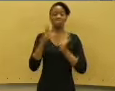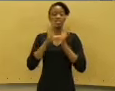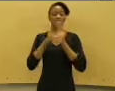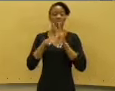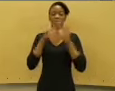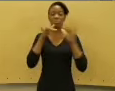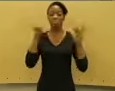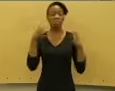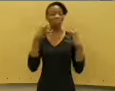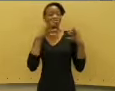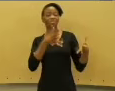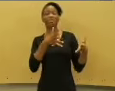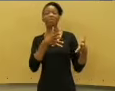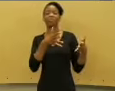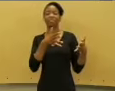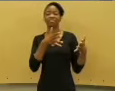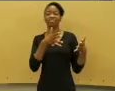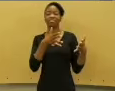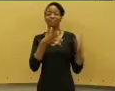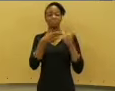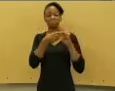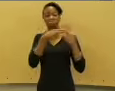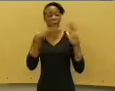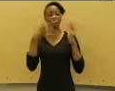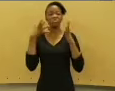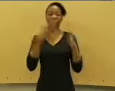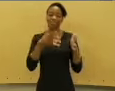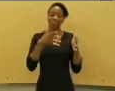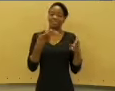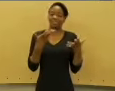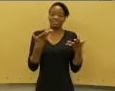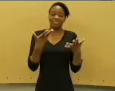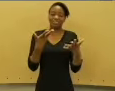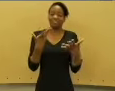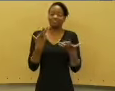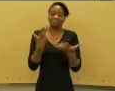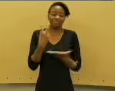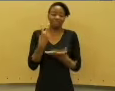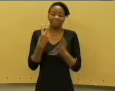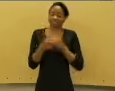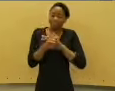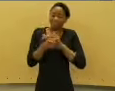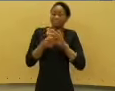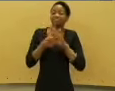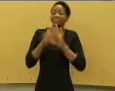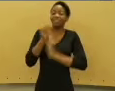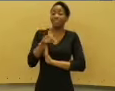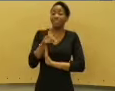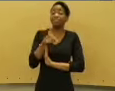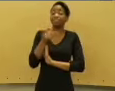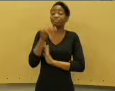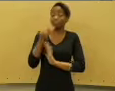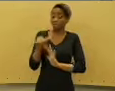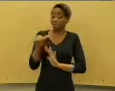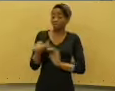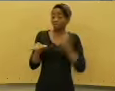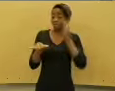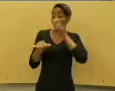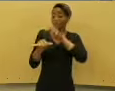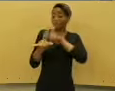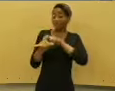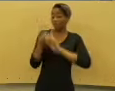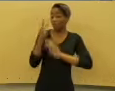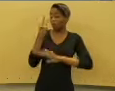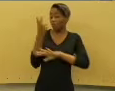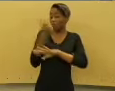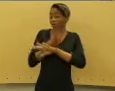and it would have been humiliating, you know. And being able to sit in a plane for 2 hours and to count